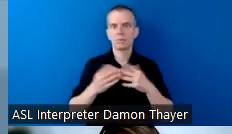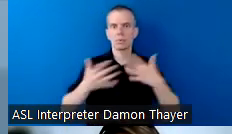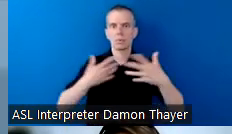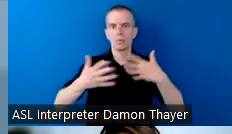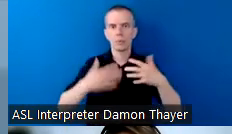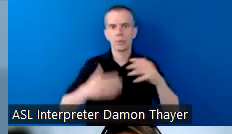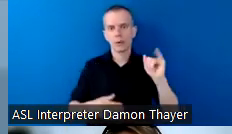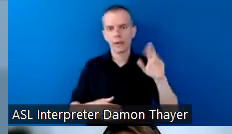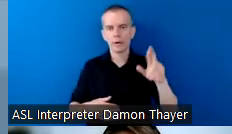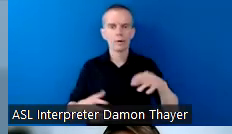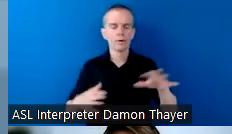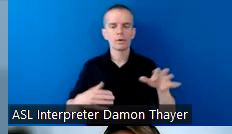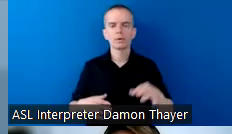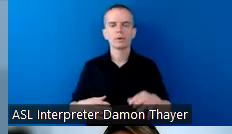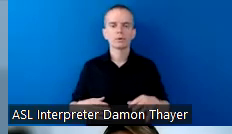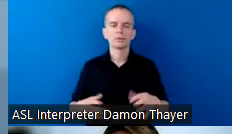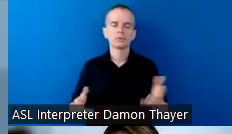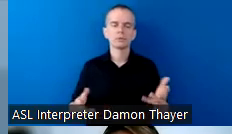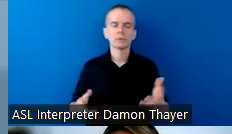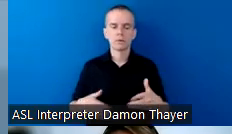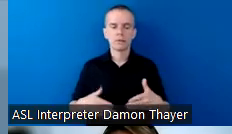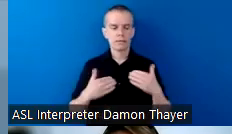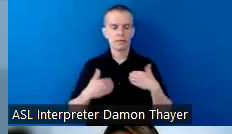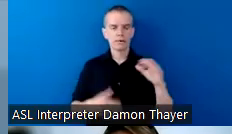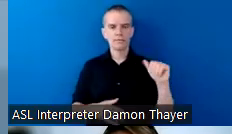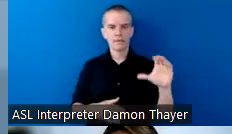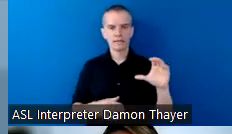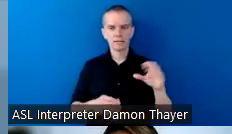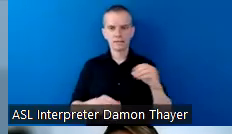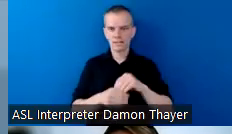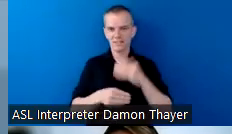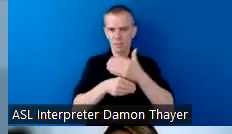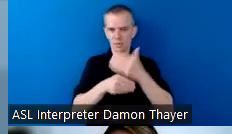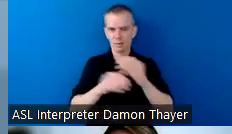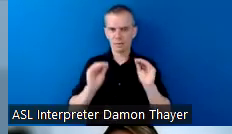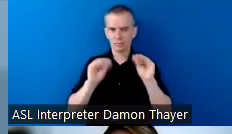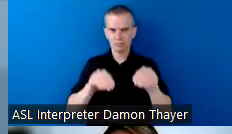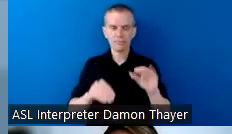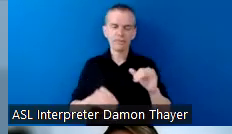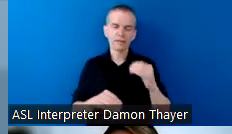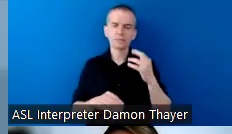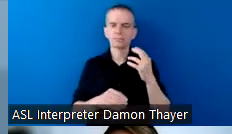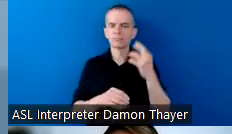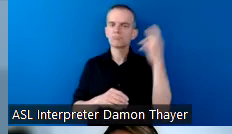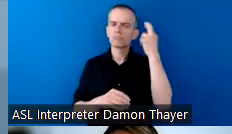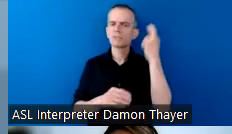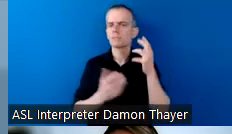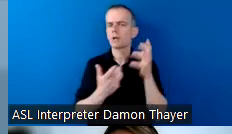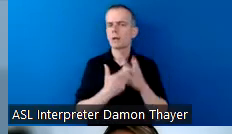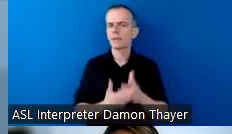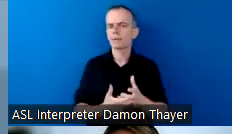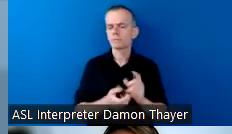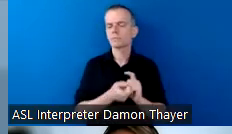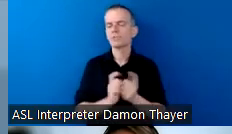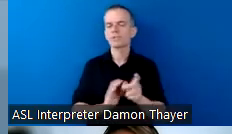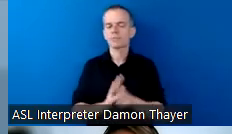and so by allowing them to have a window air conditioner, that would be a reasonable accommodation, change in the policies to allow that